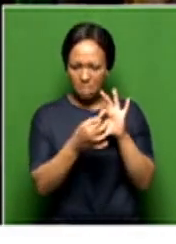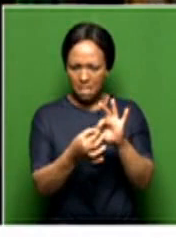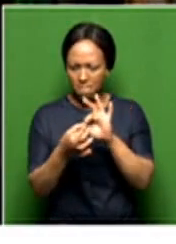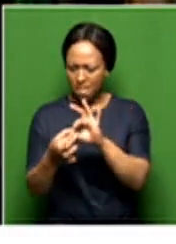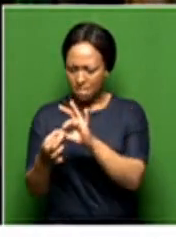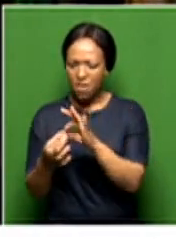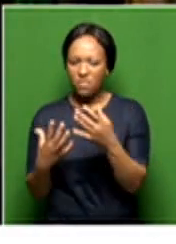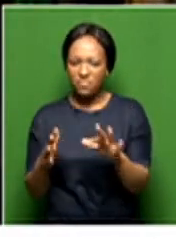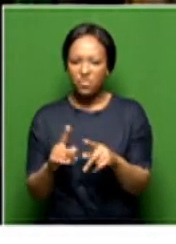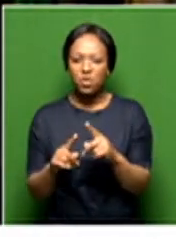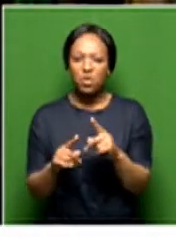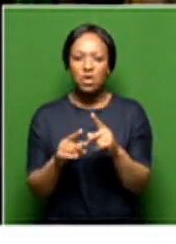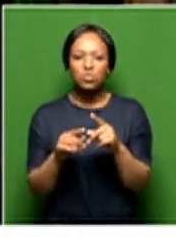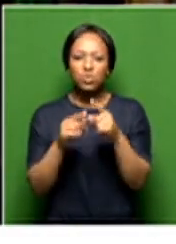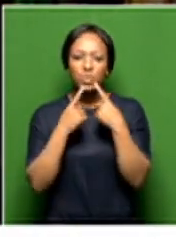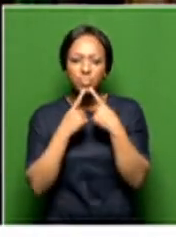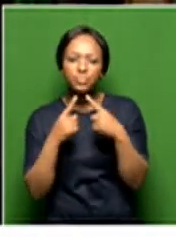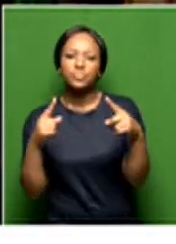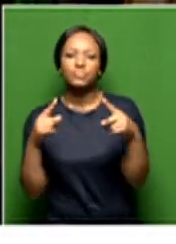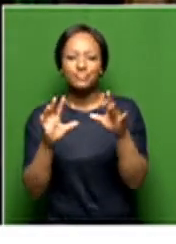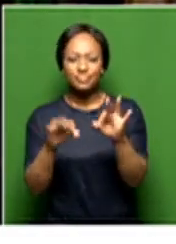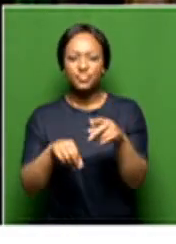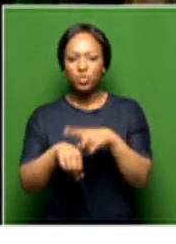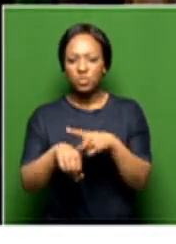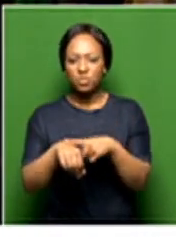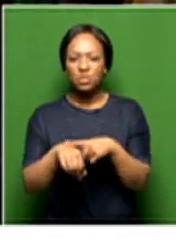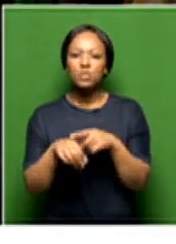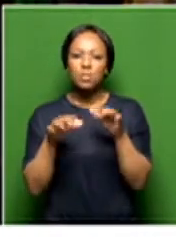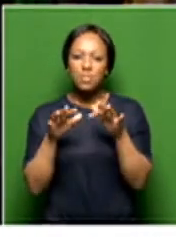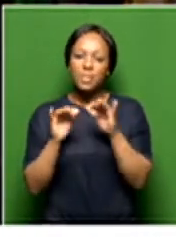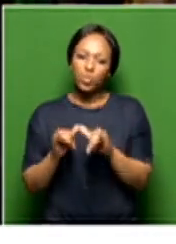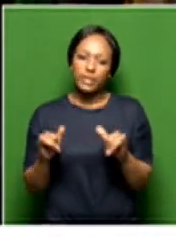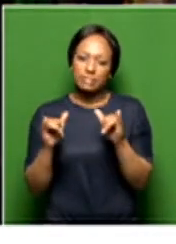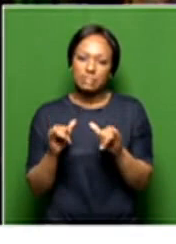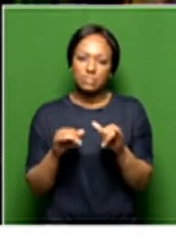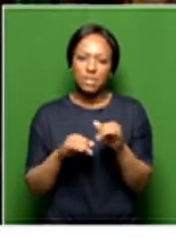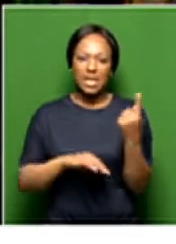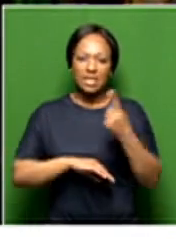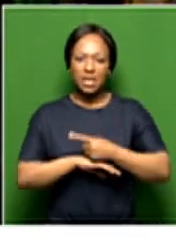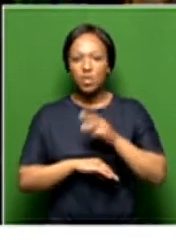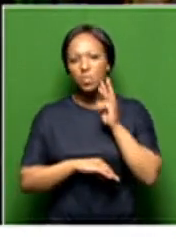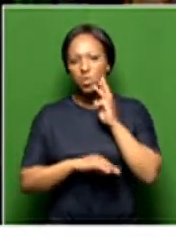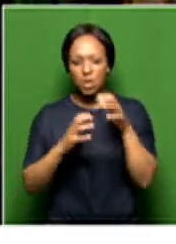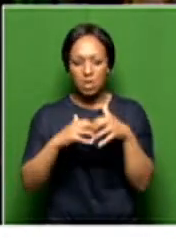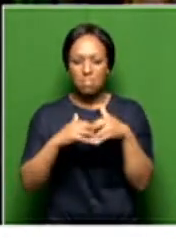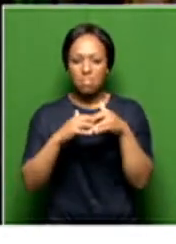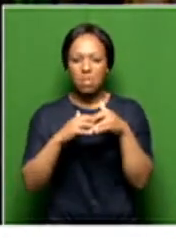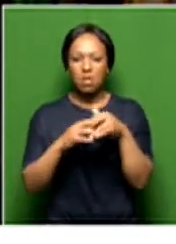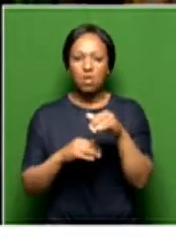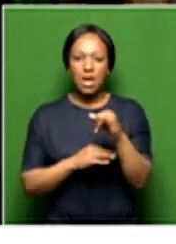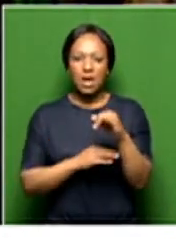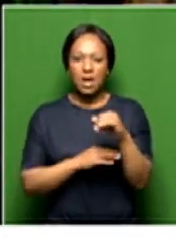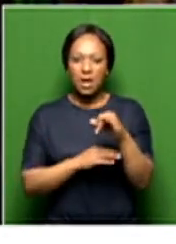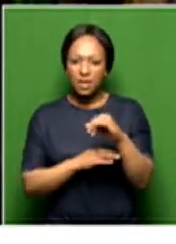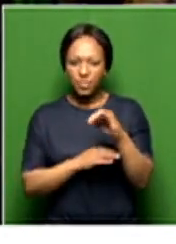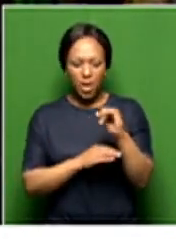in time. So, you know, everyone can just stay tuned to the Day Water social pages. We're on IG, we're on